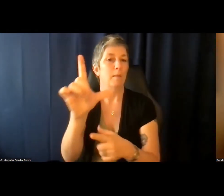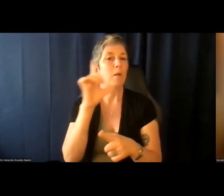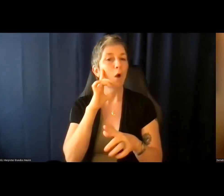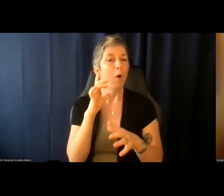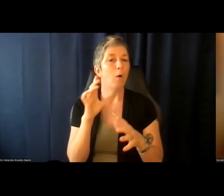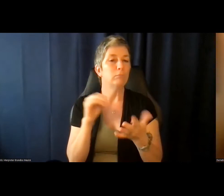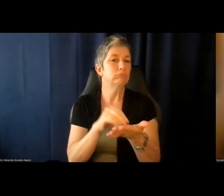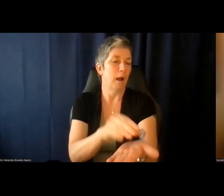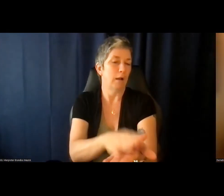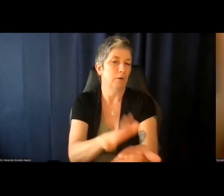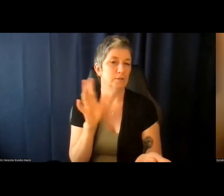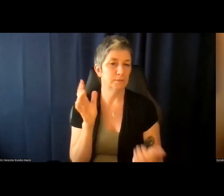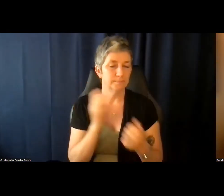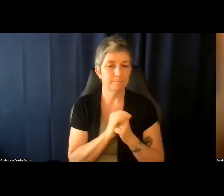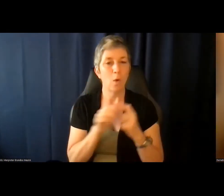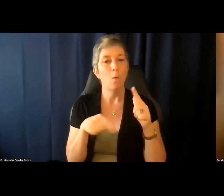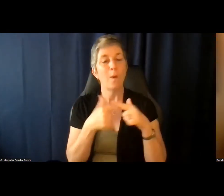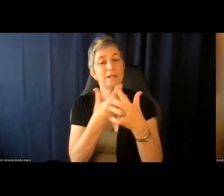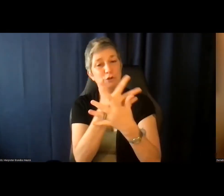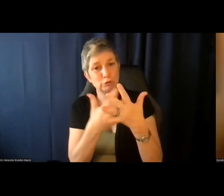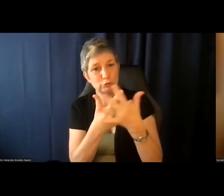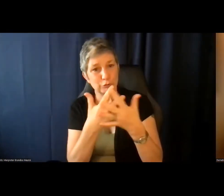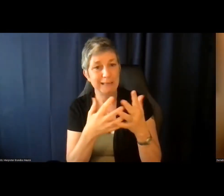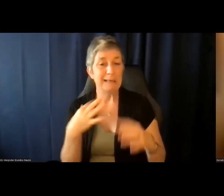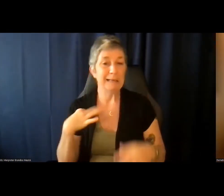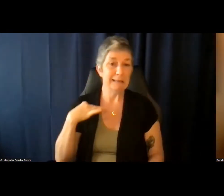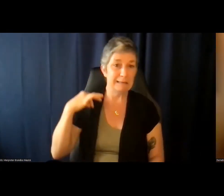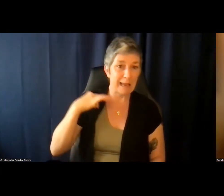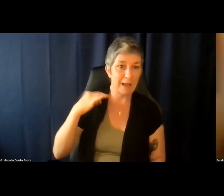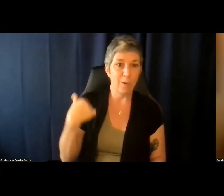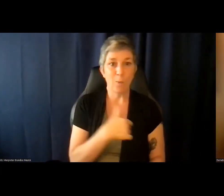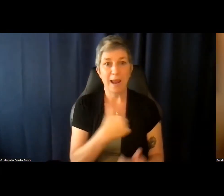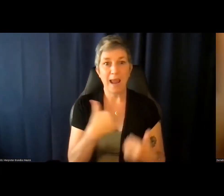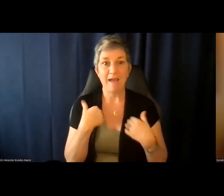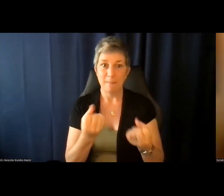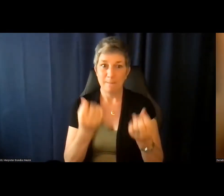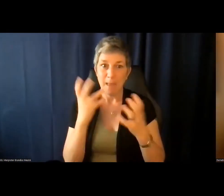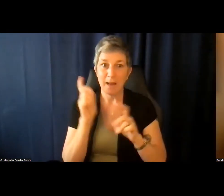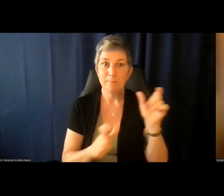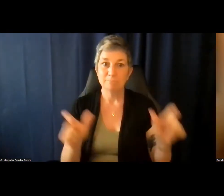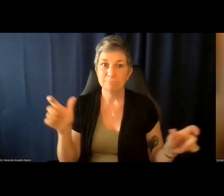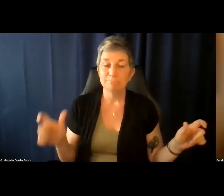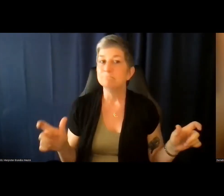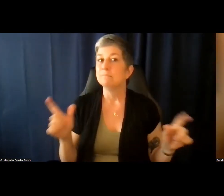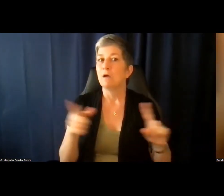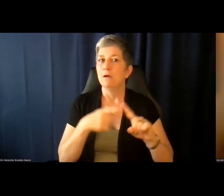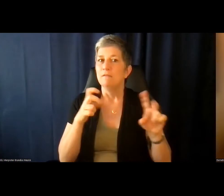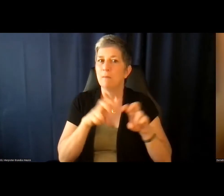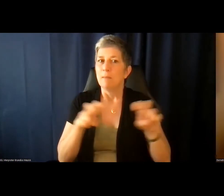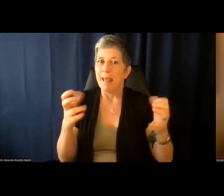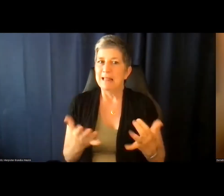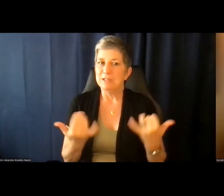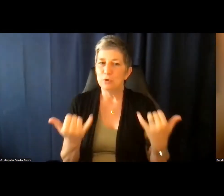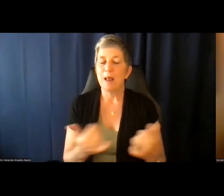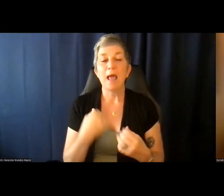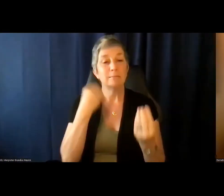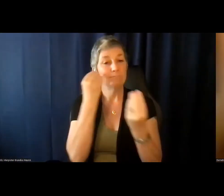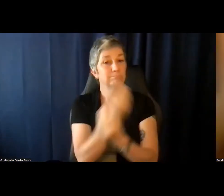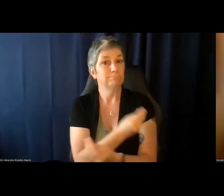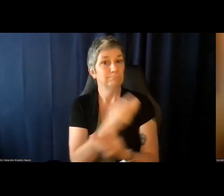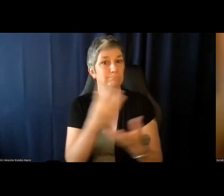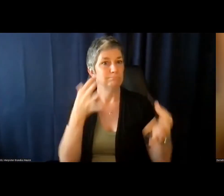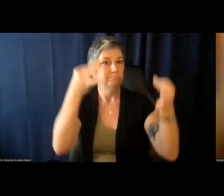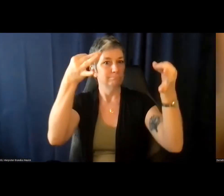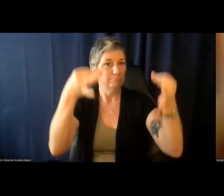tenants. So we have a lot that we're going to hear from these panelists today, and I will tell you that this is certainly